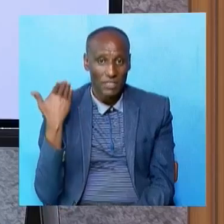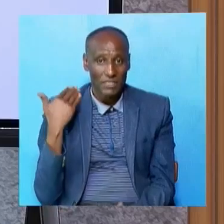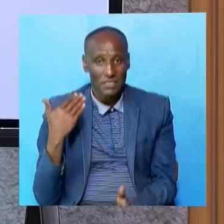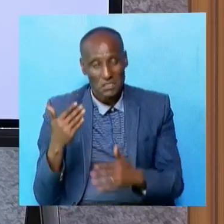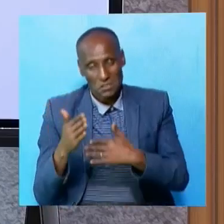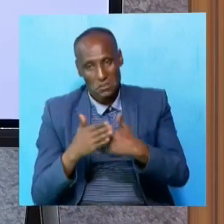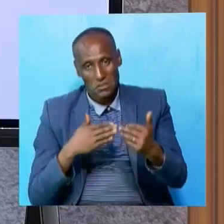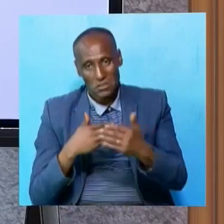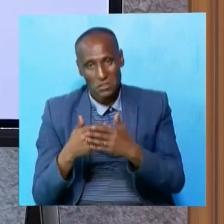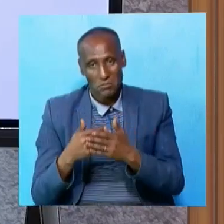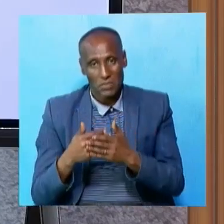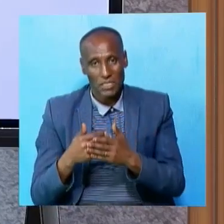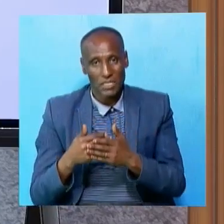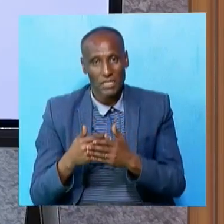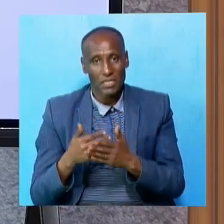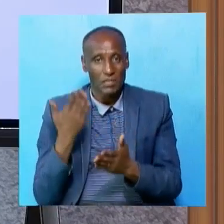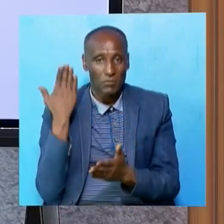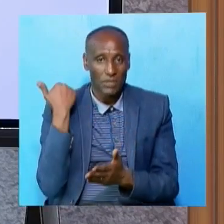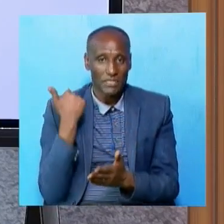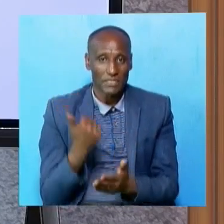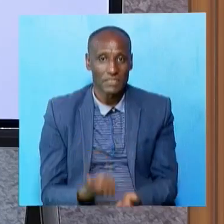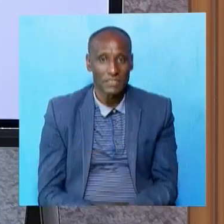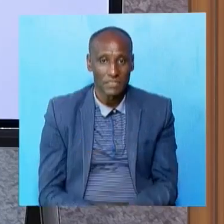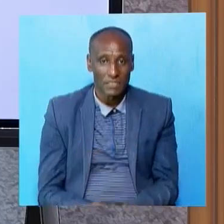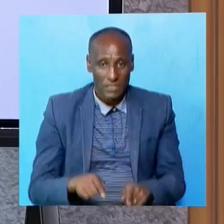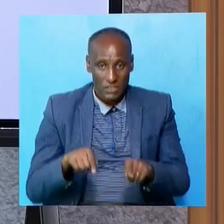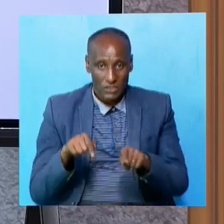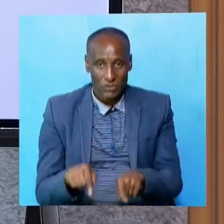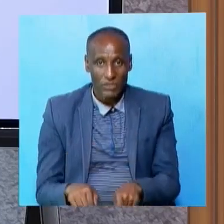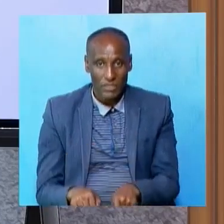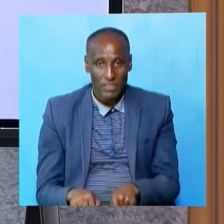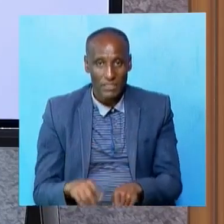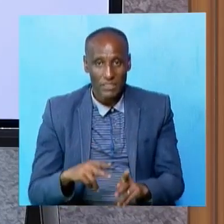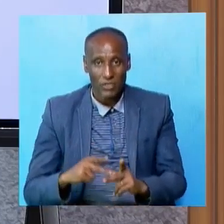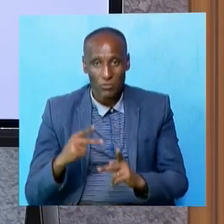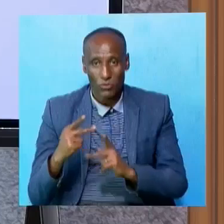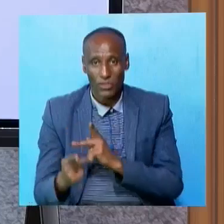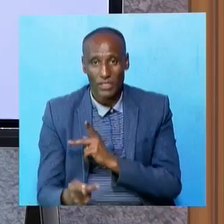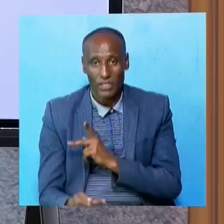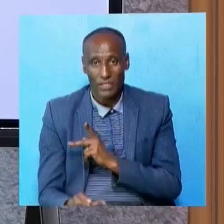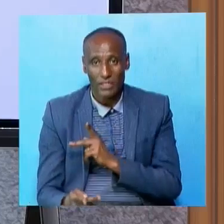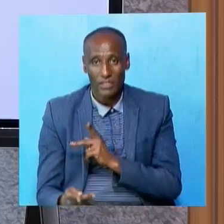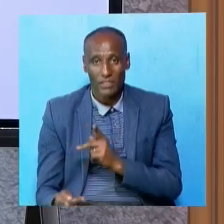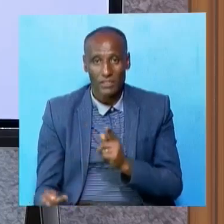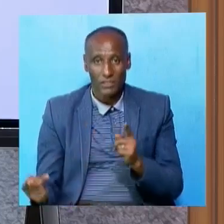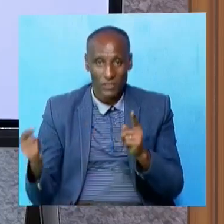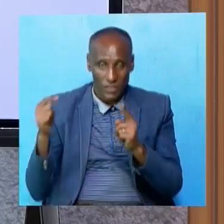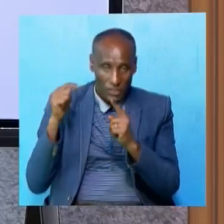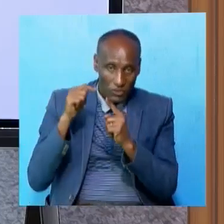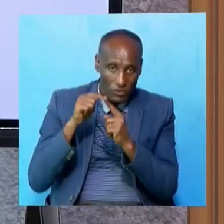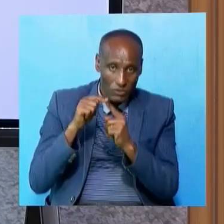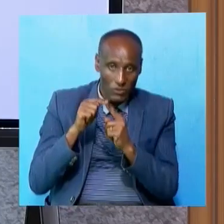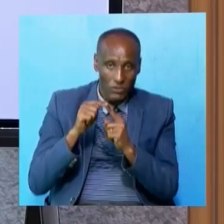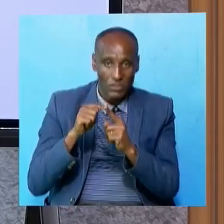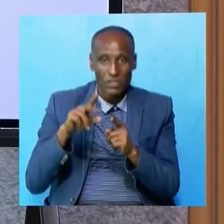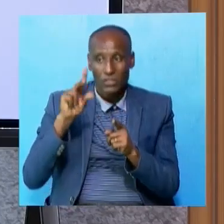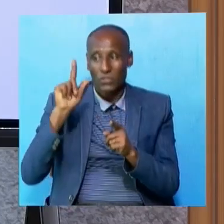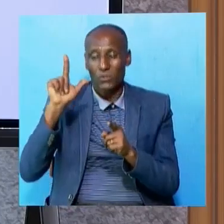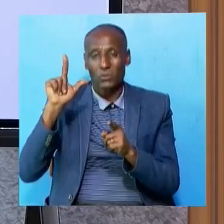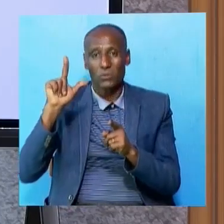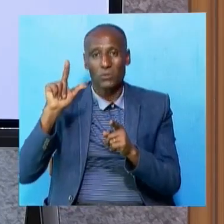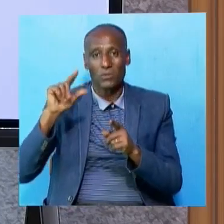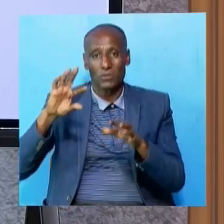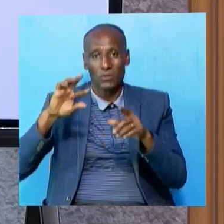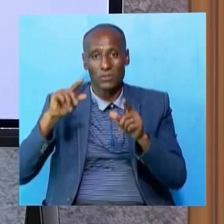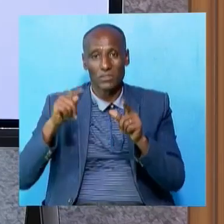past. Yes? And today, our program is we're going to integrate or mix these two tenses,